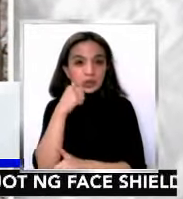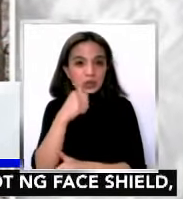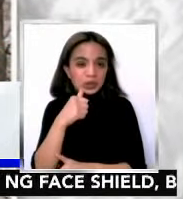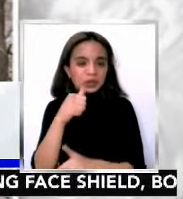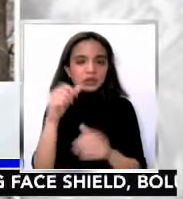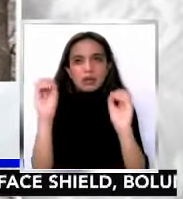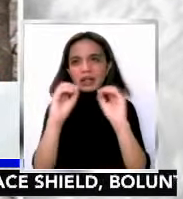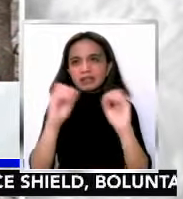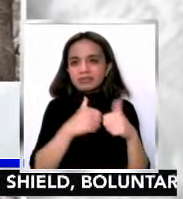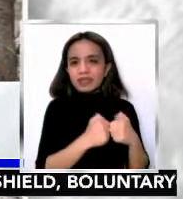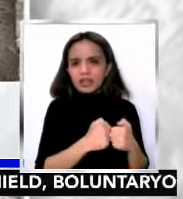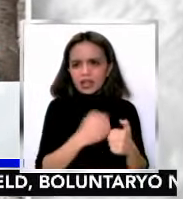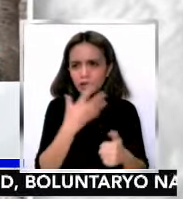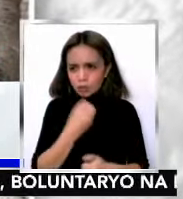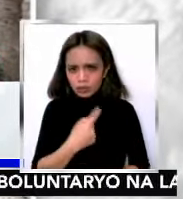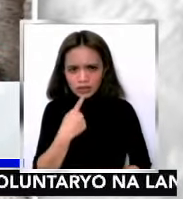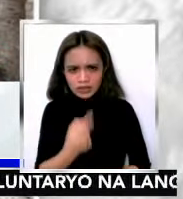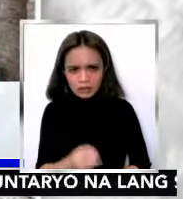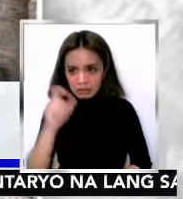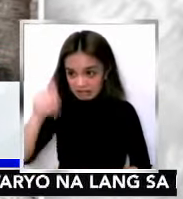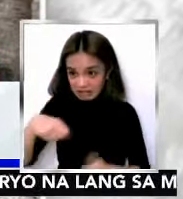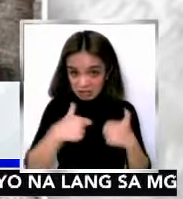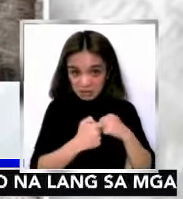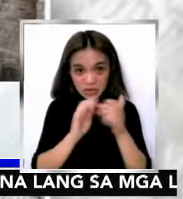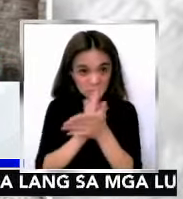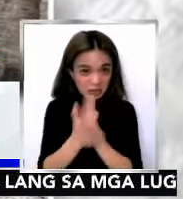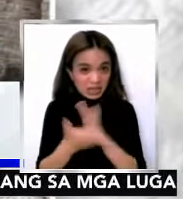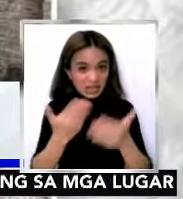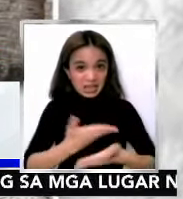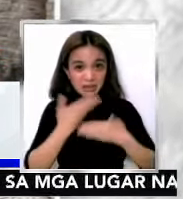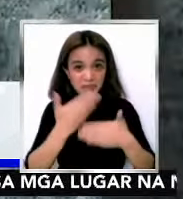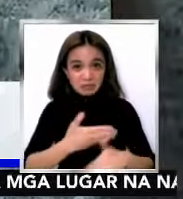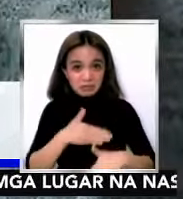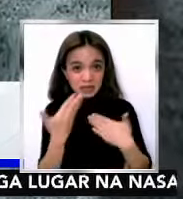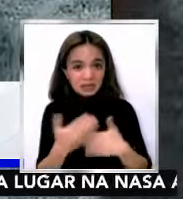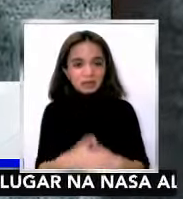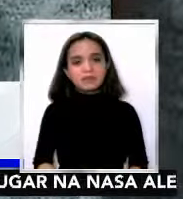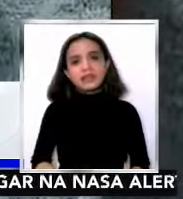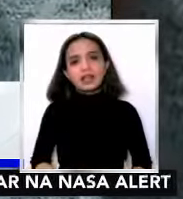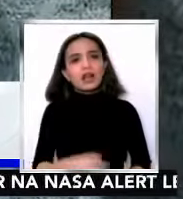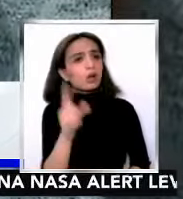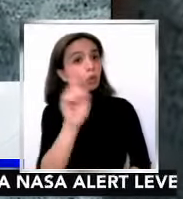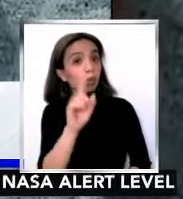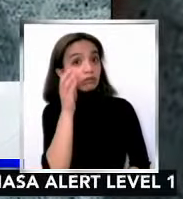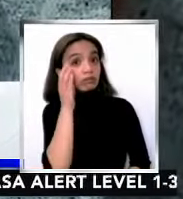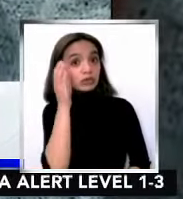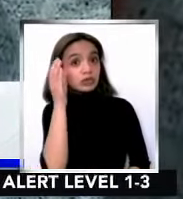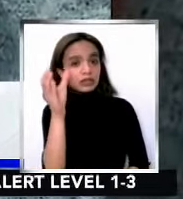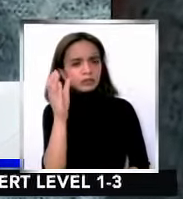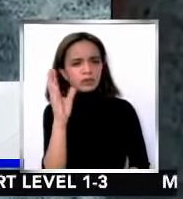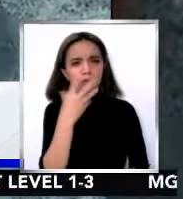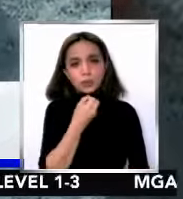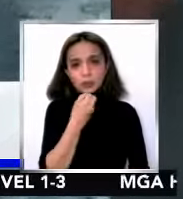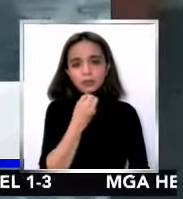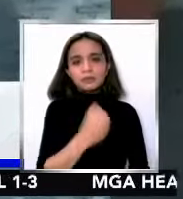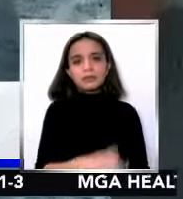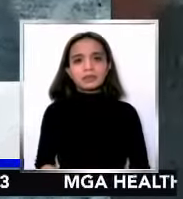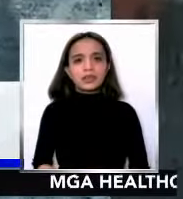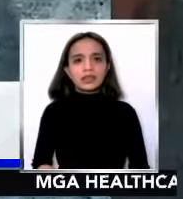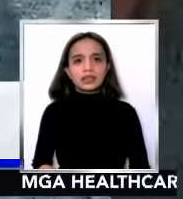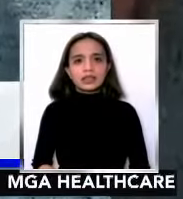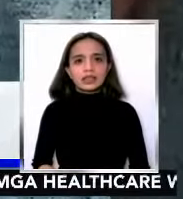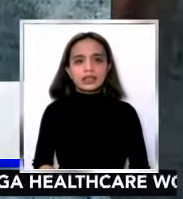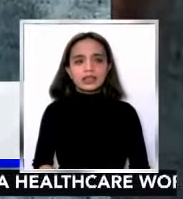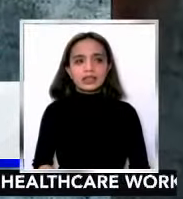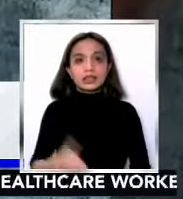kailangan ng jowa para maging masaya? The whole concept was taken from a past